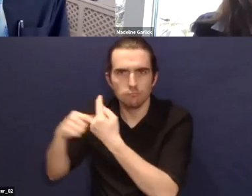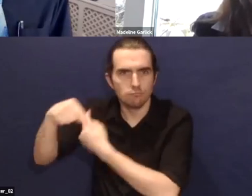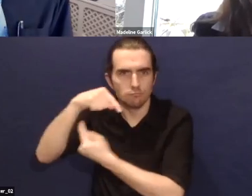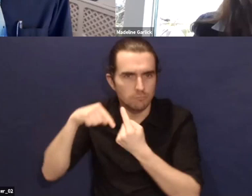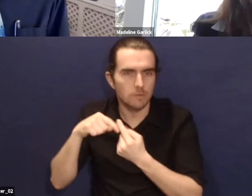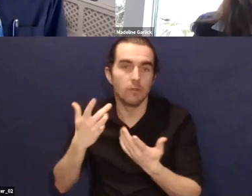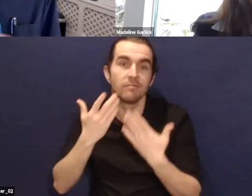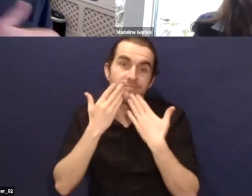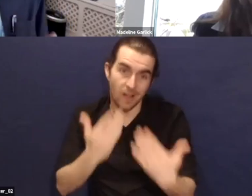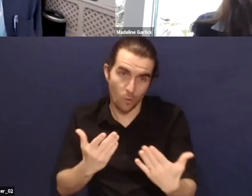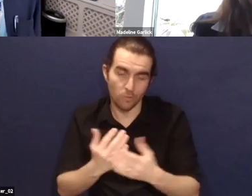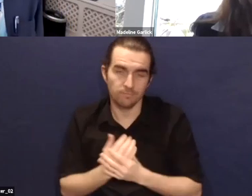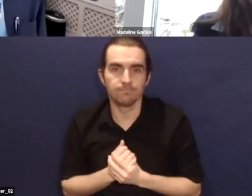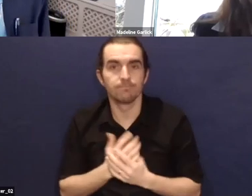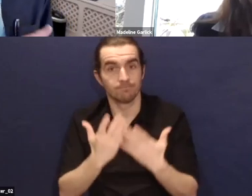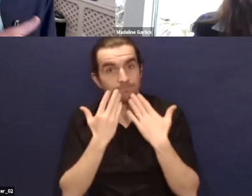about, but